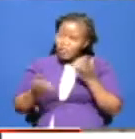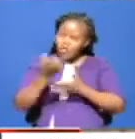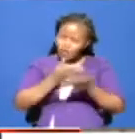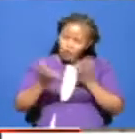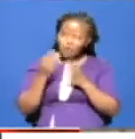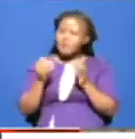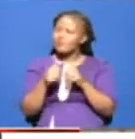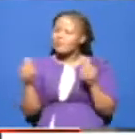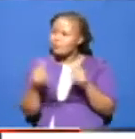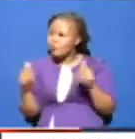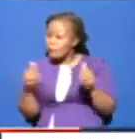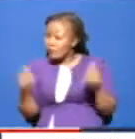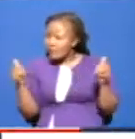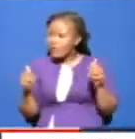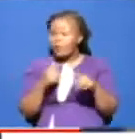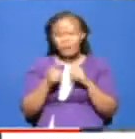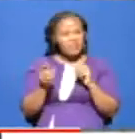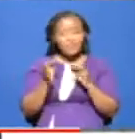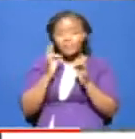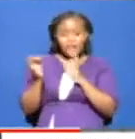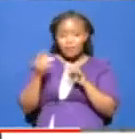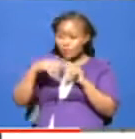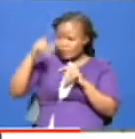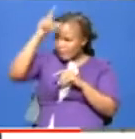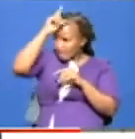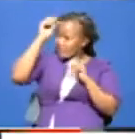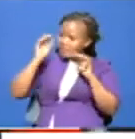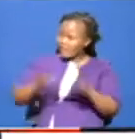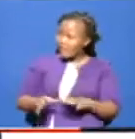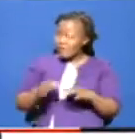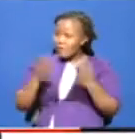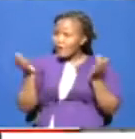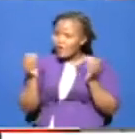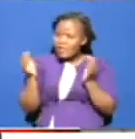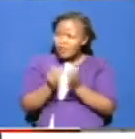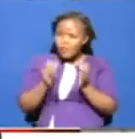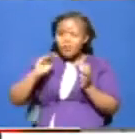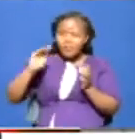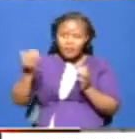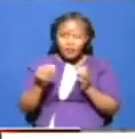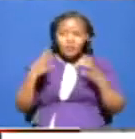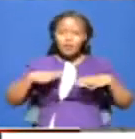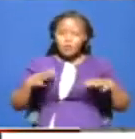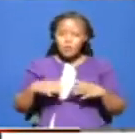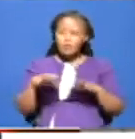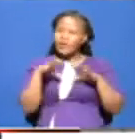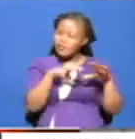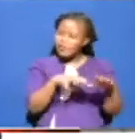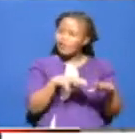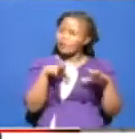reality, unless you are not in the villages, unless you are not in small towns, Kenyans are suffering. Kenyans are